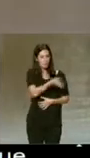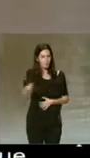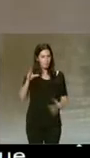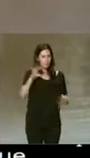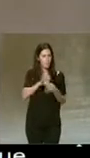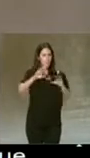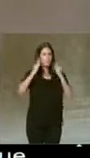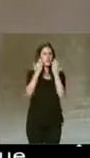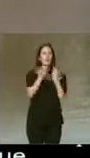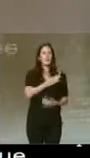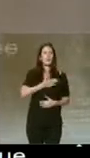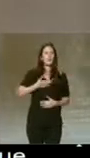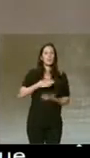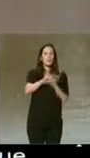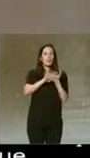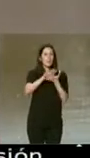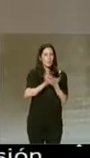title,